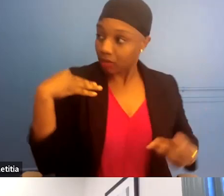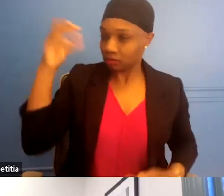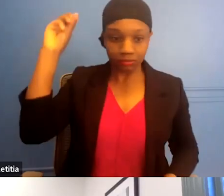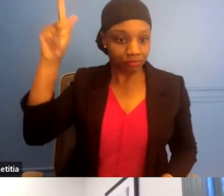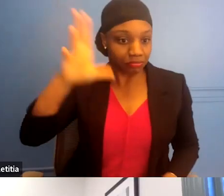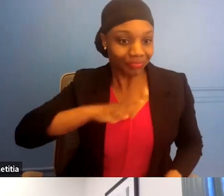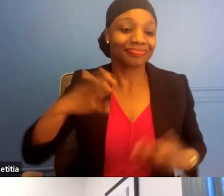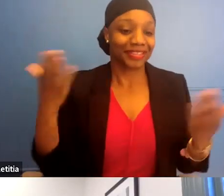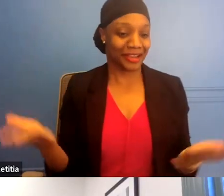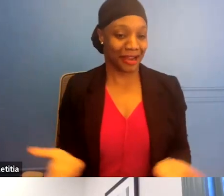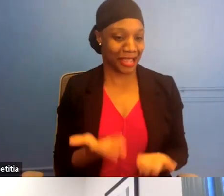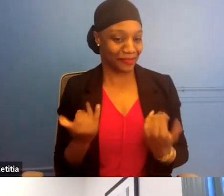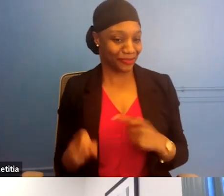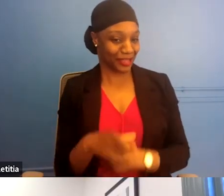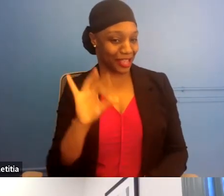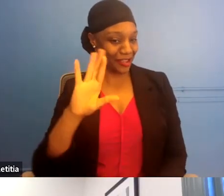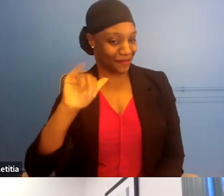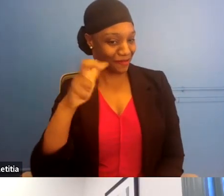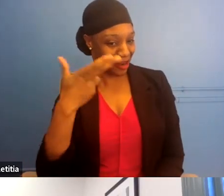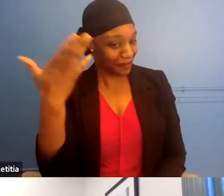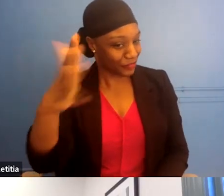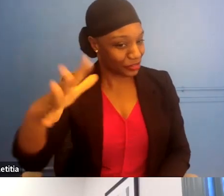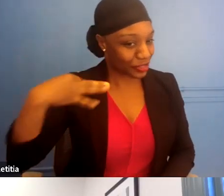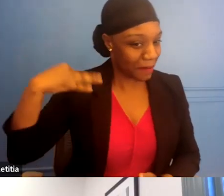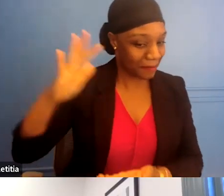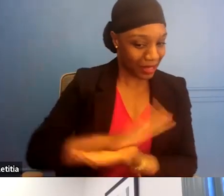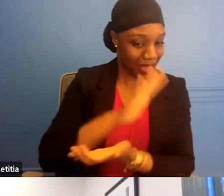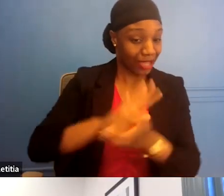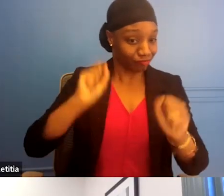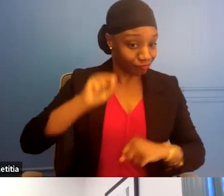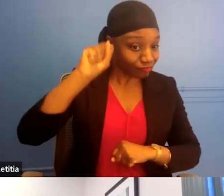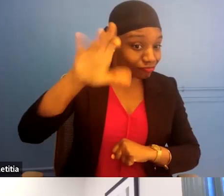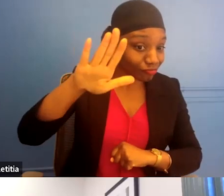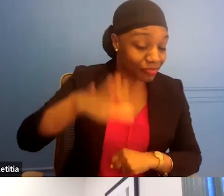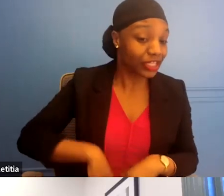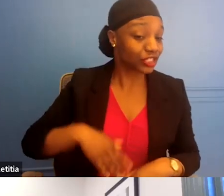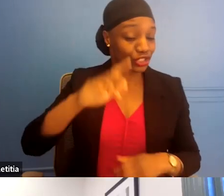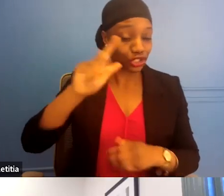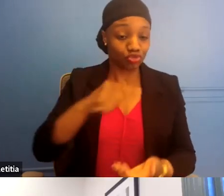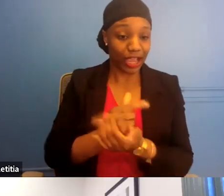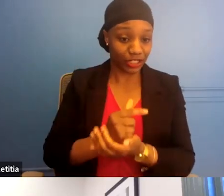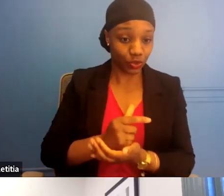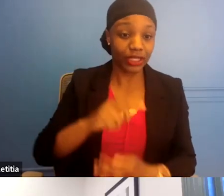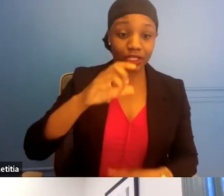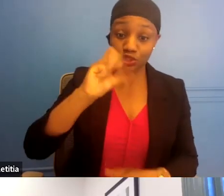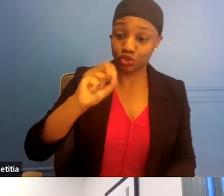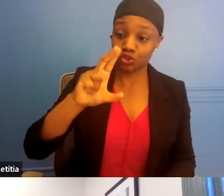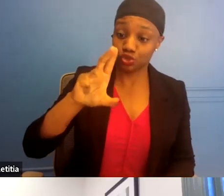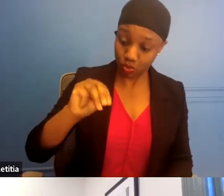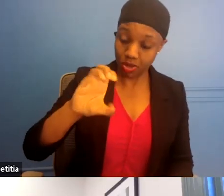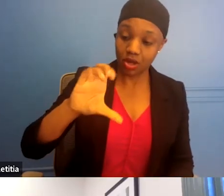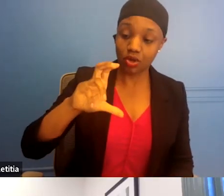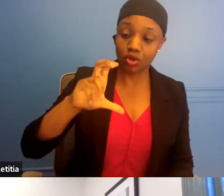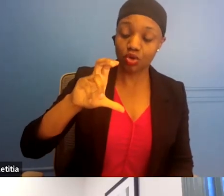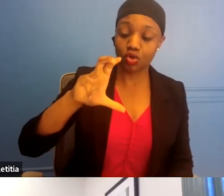say, is history. Farah applied, graduated as a Phi Beta Kappa and summa cum laude graduate of